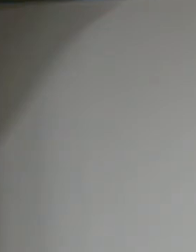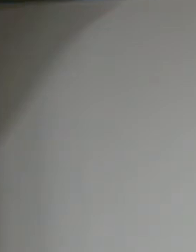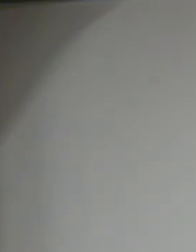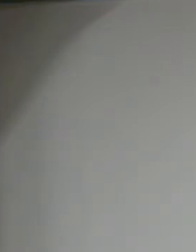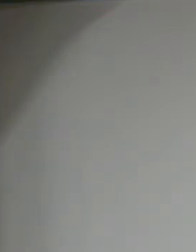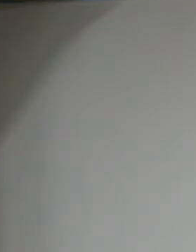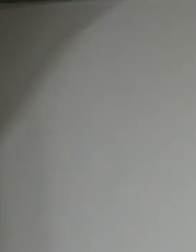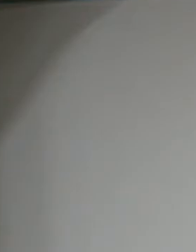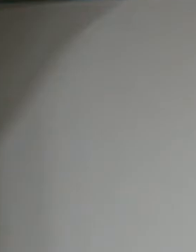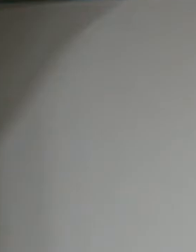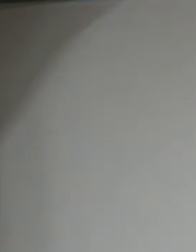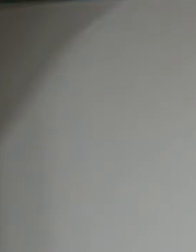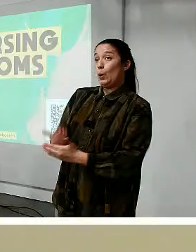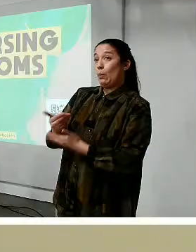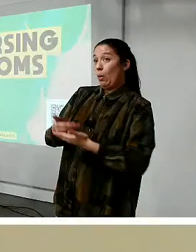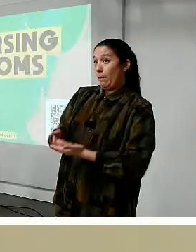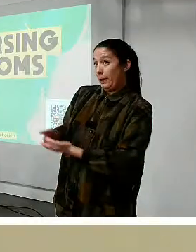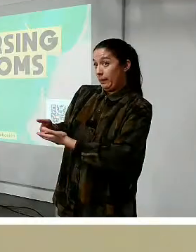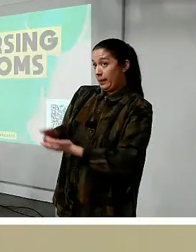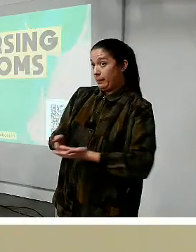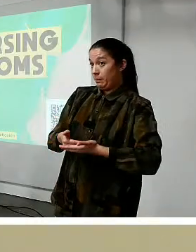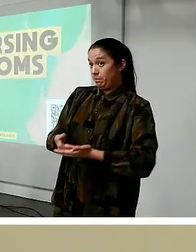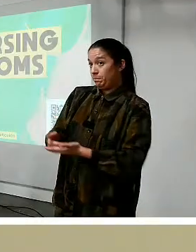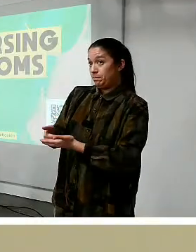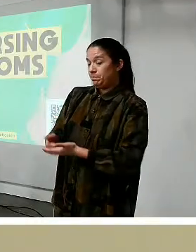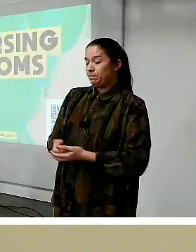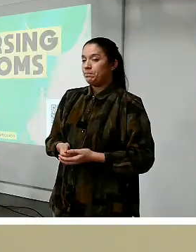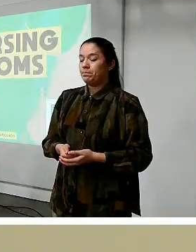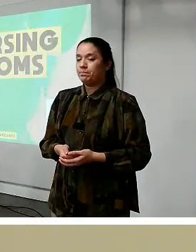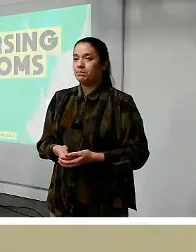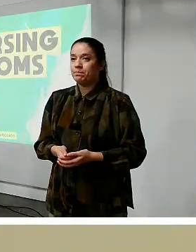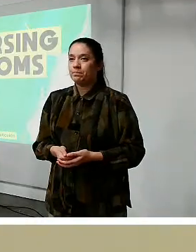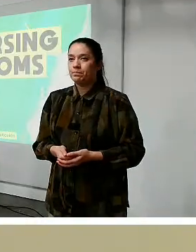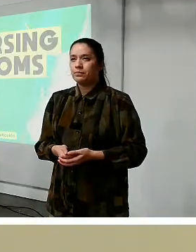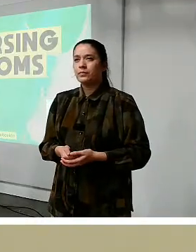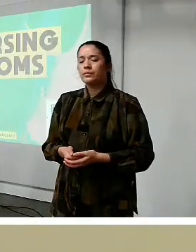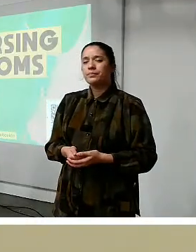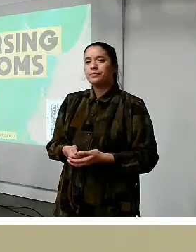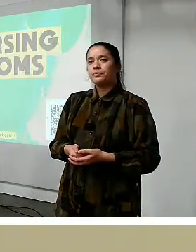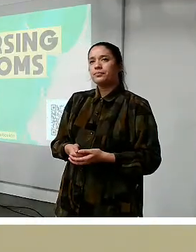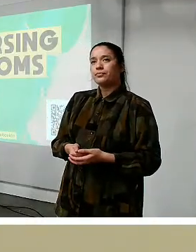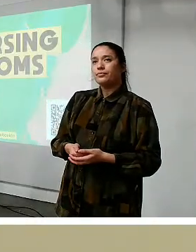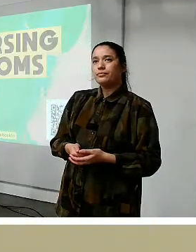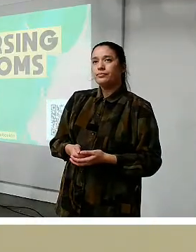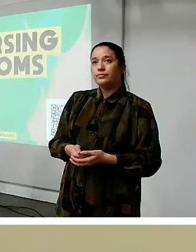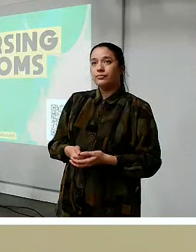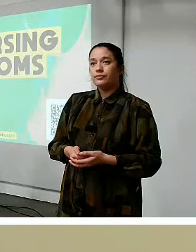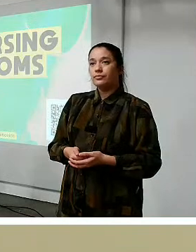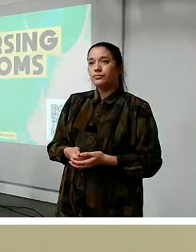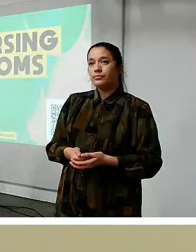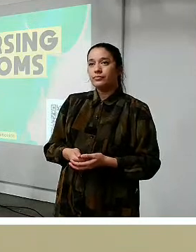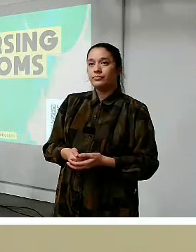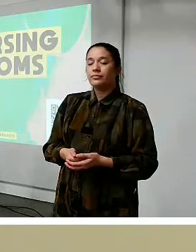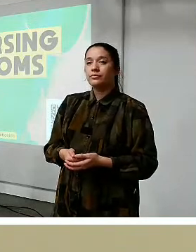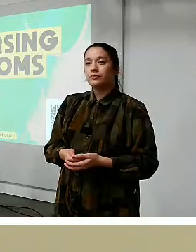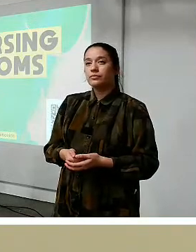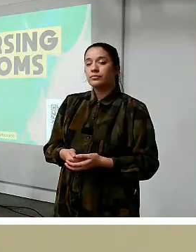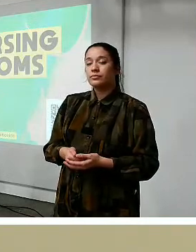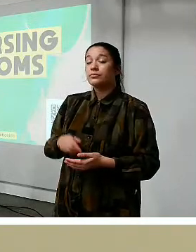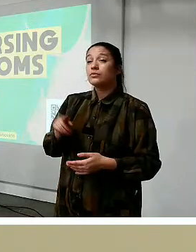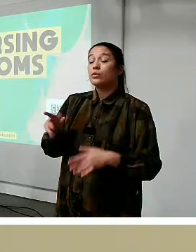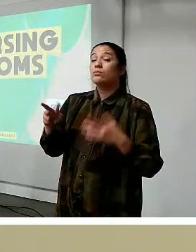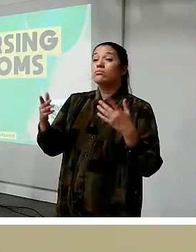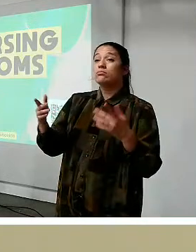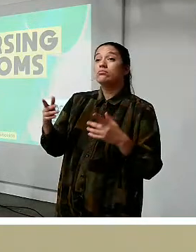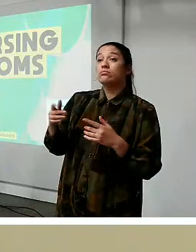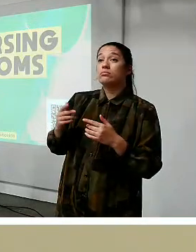where like there's a lot of information being shared that is changing the way that people who go into hospital to have their